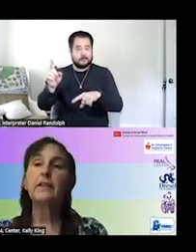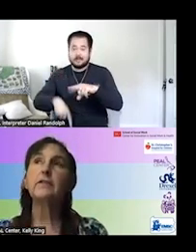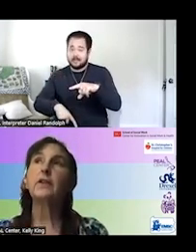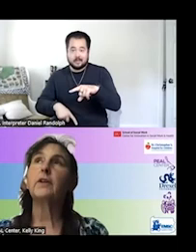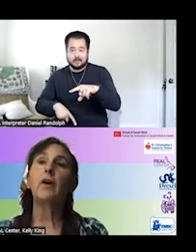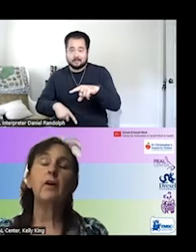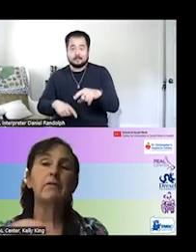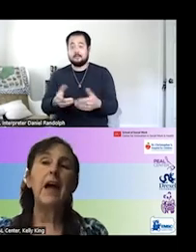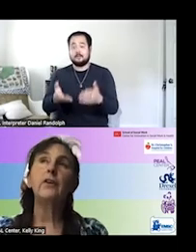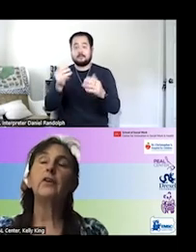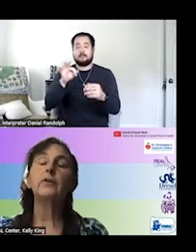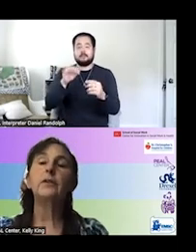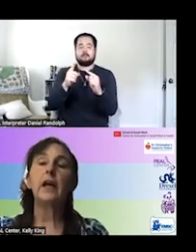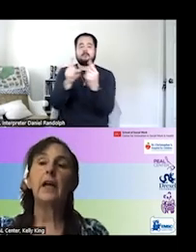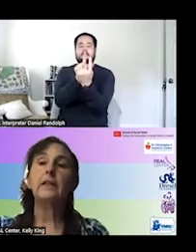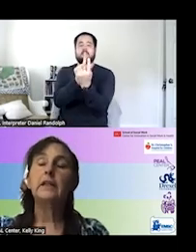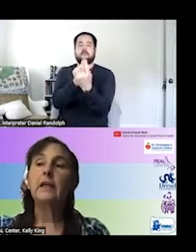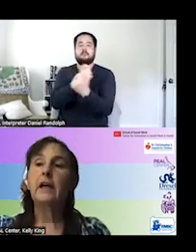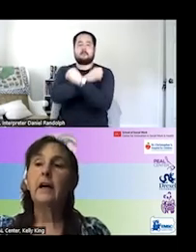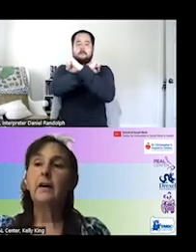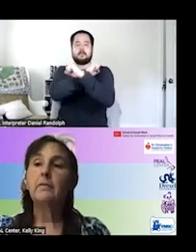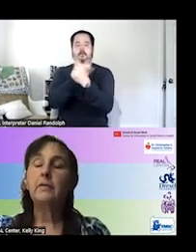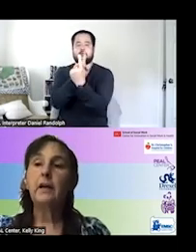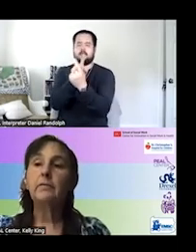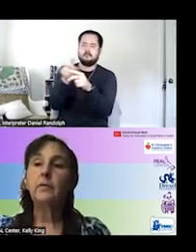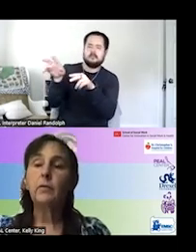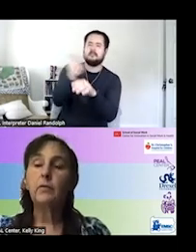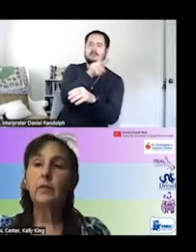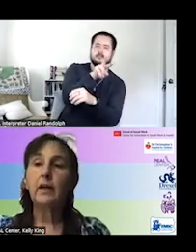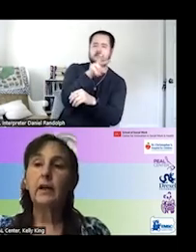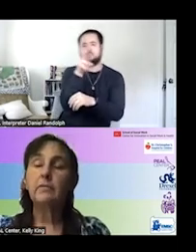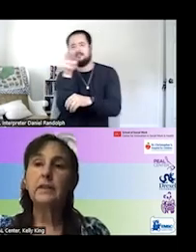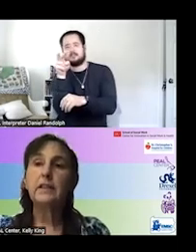be offensive. So there are values and